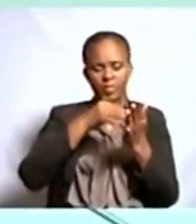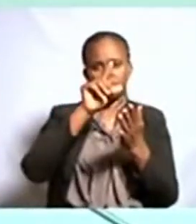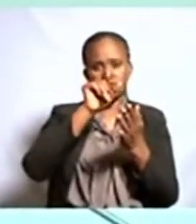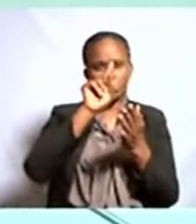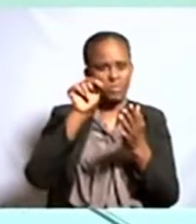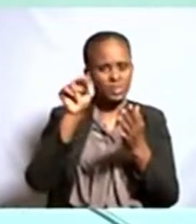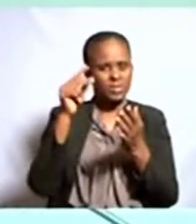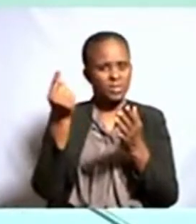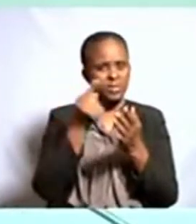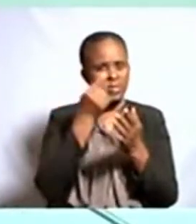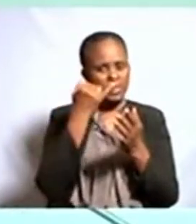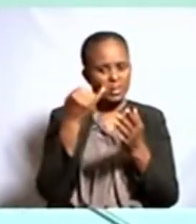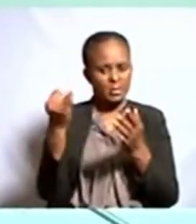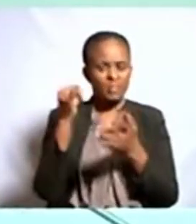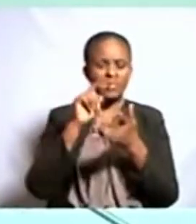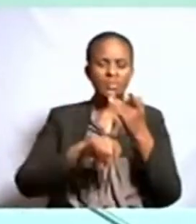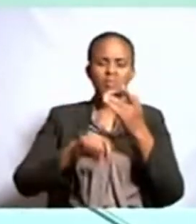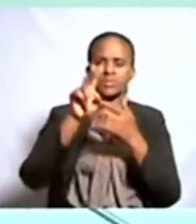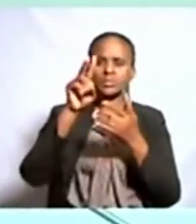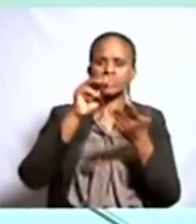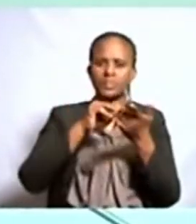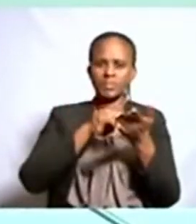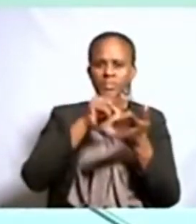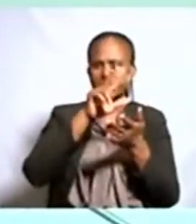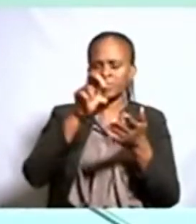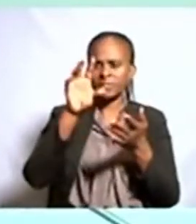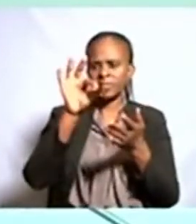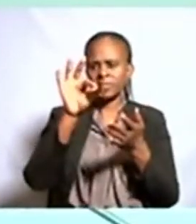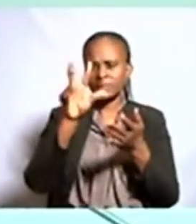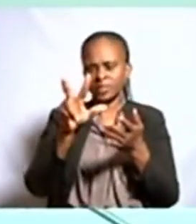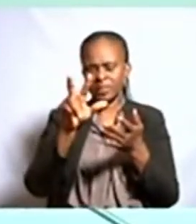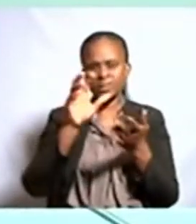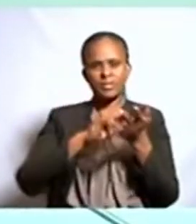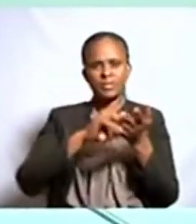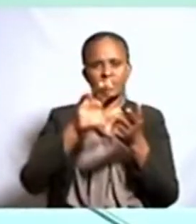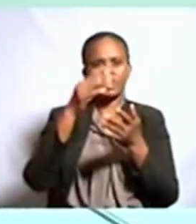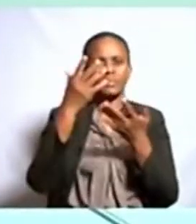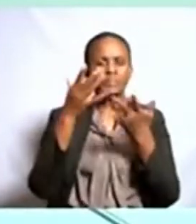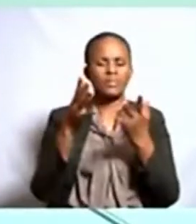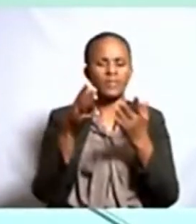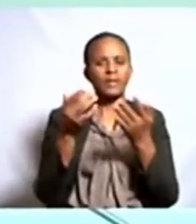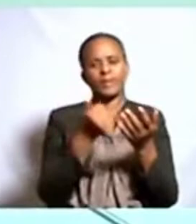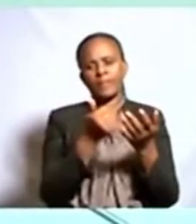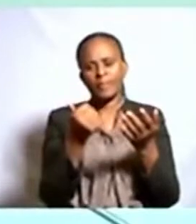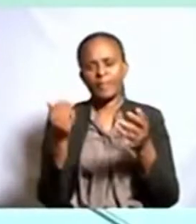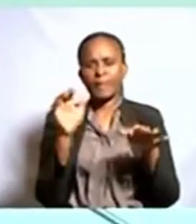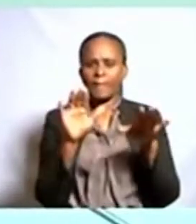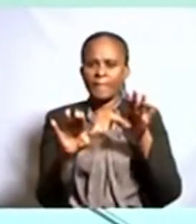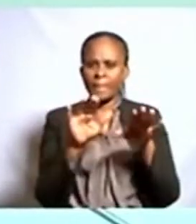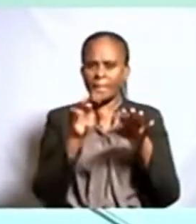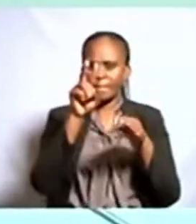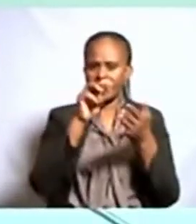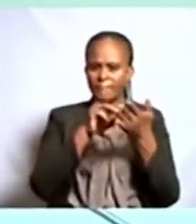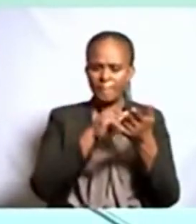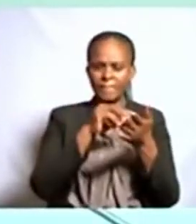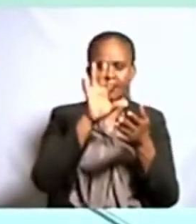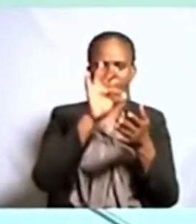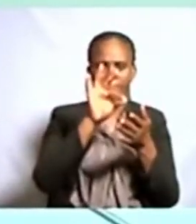only items costing 2,393,000 had been delivered, leaving a balance of